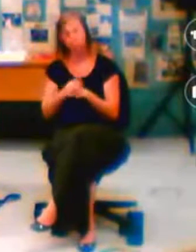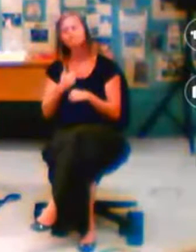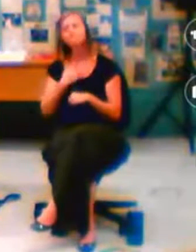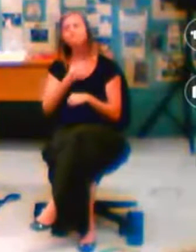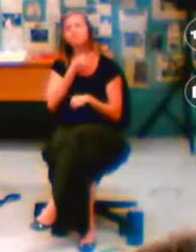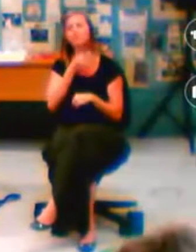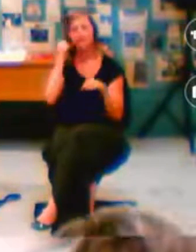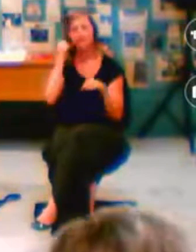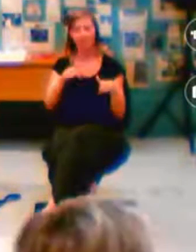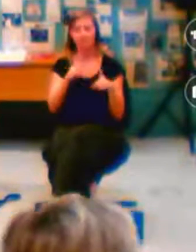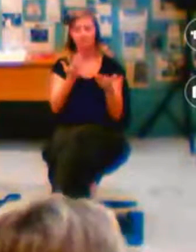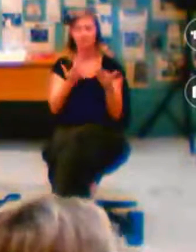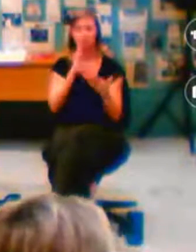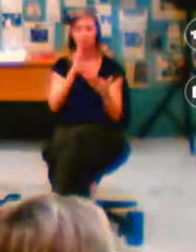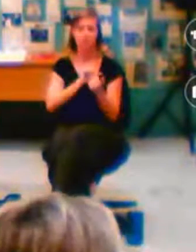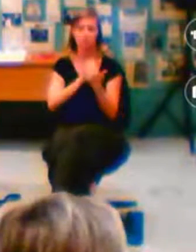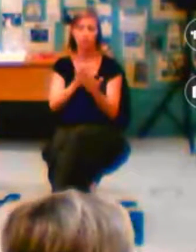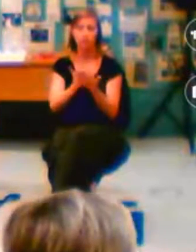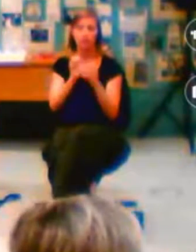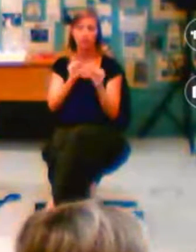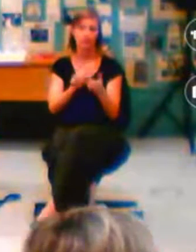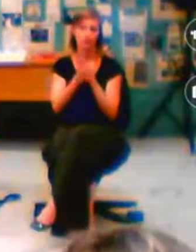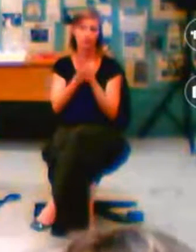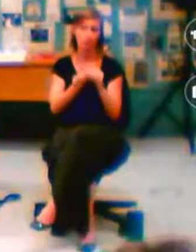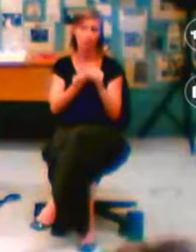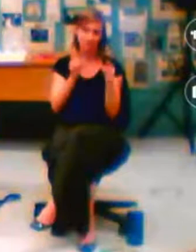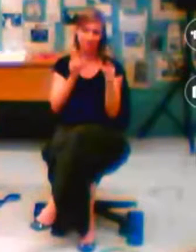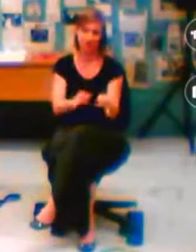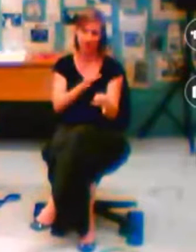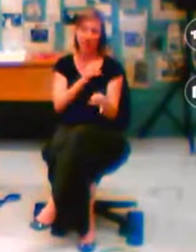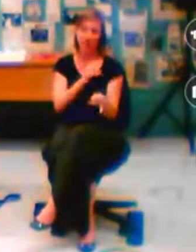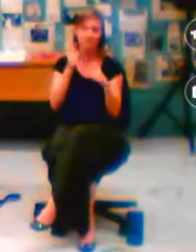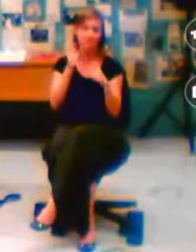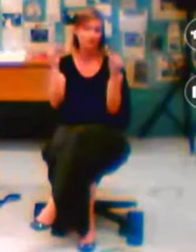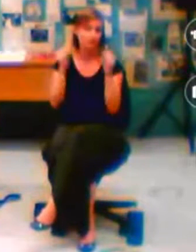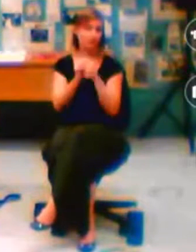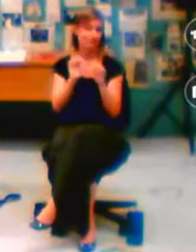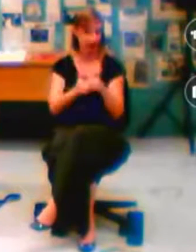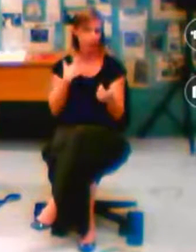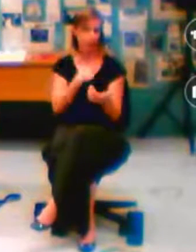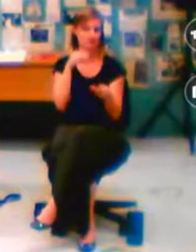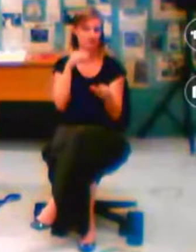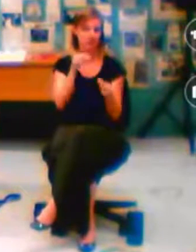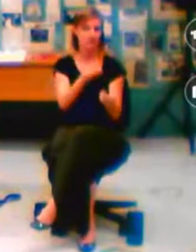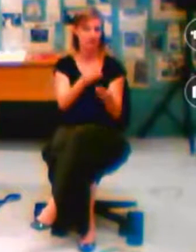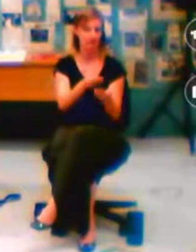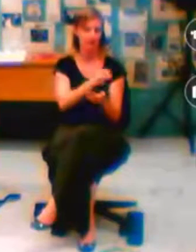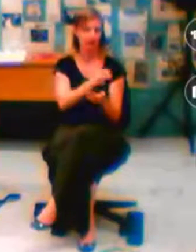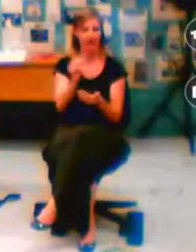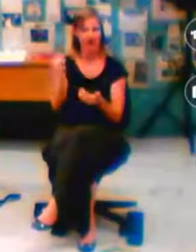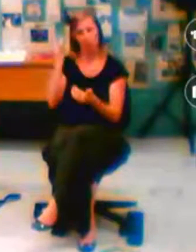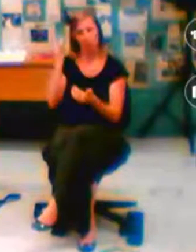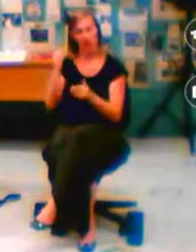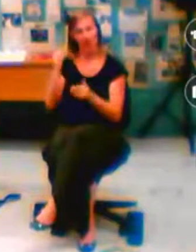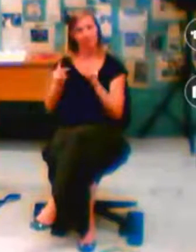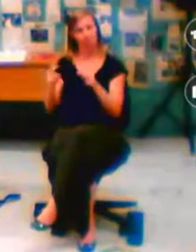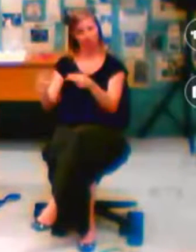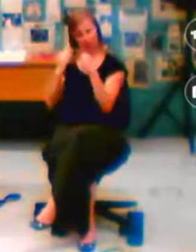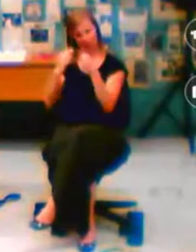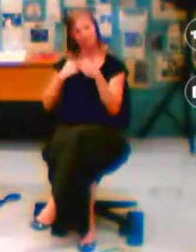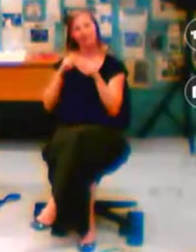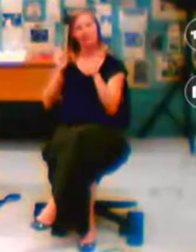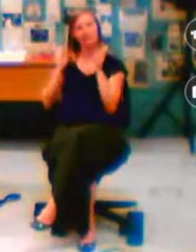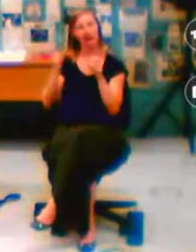I'm impoverished enough to get a $48,000 wheelchair. I am wondering if this might be a way to look at